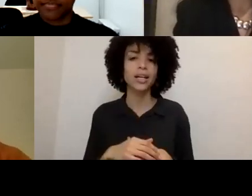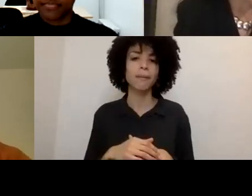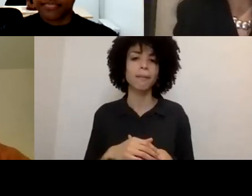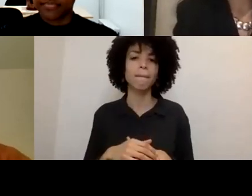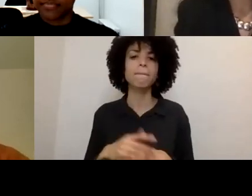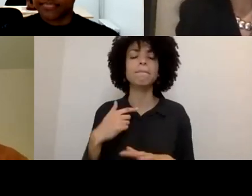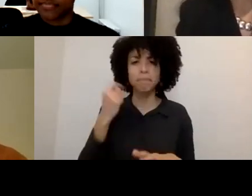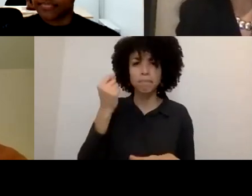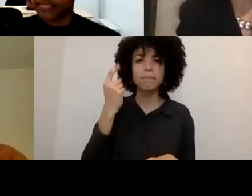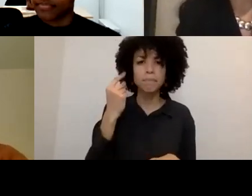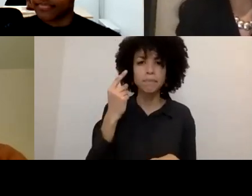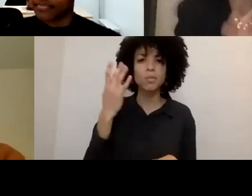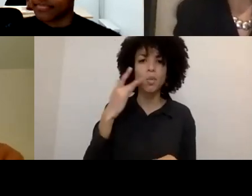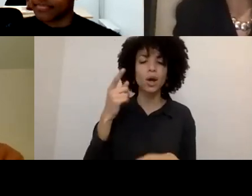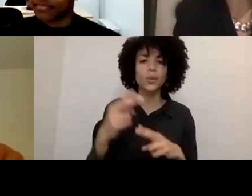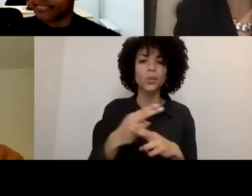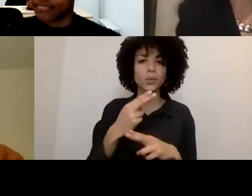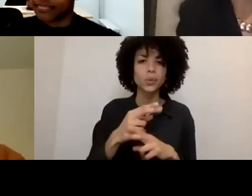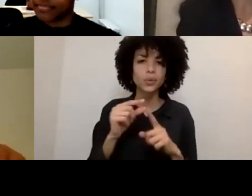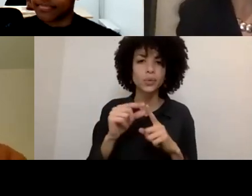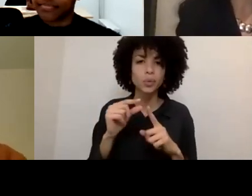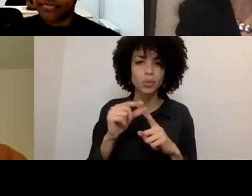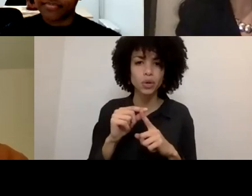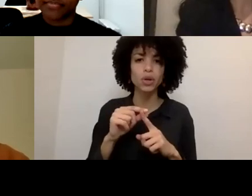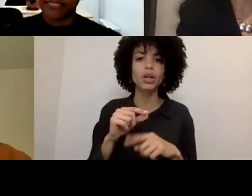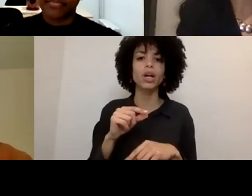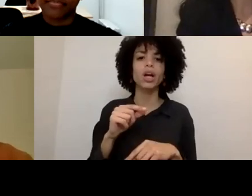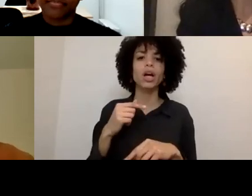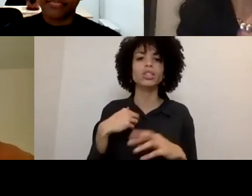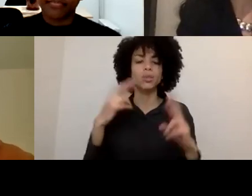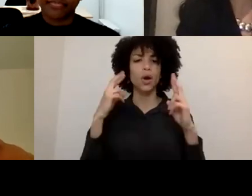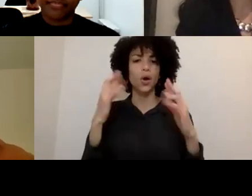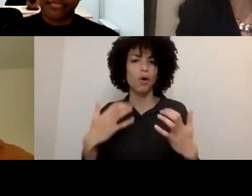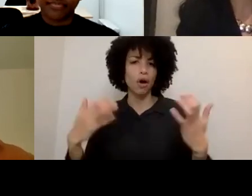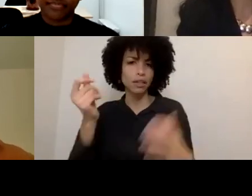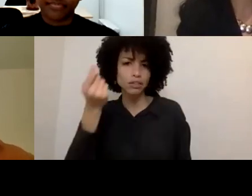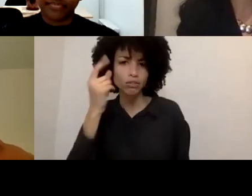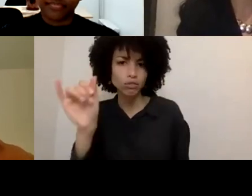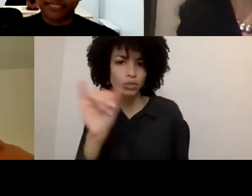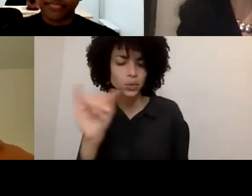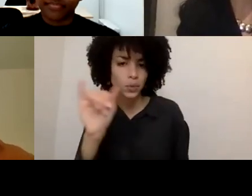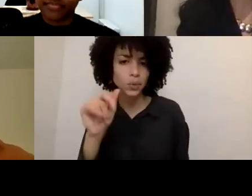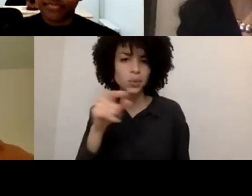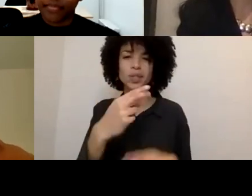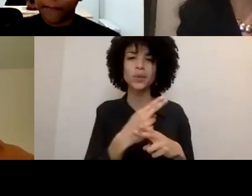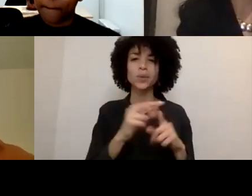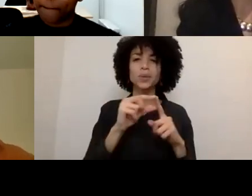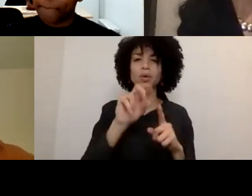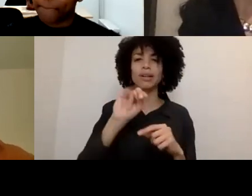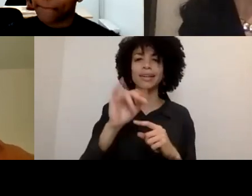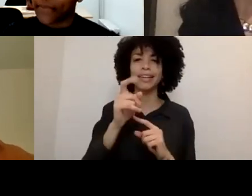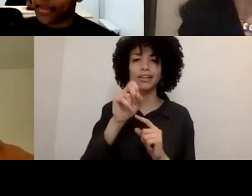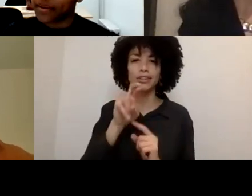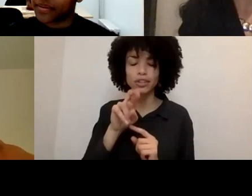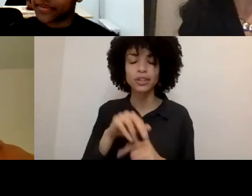I understand, what you were trying to evoke and bring forth. And I hope our audience did as well in the story. And certainly